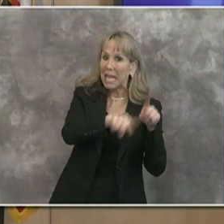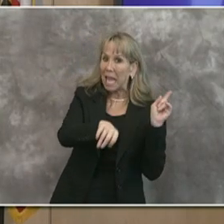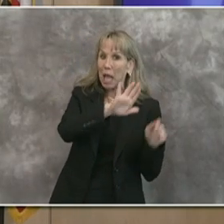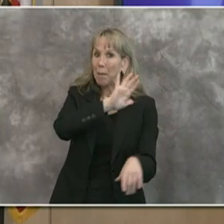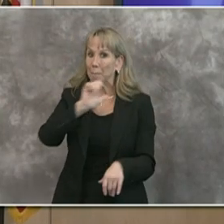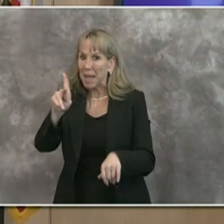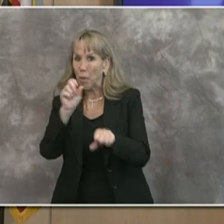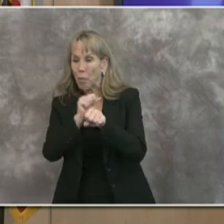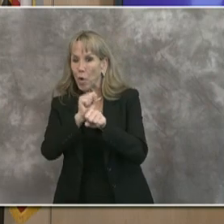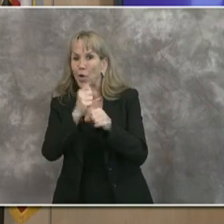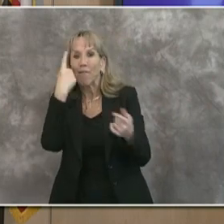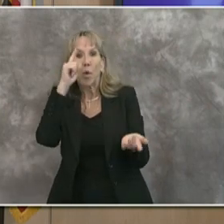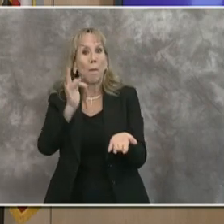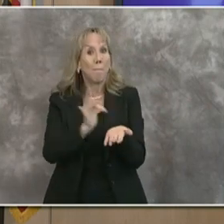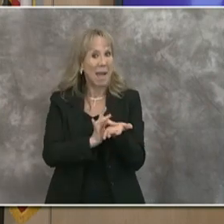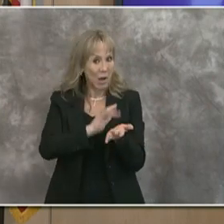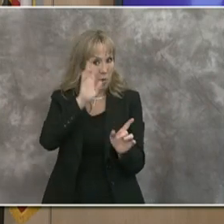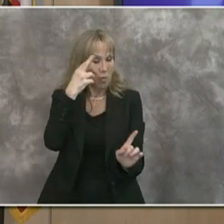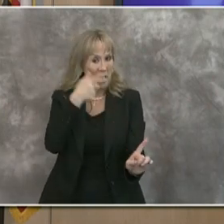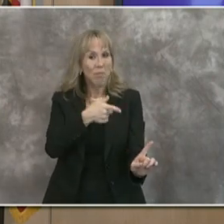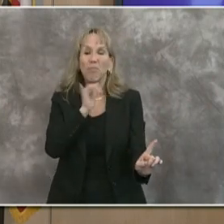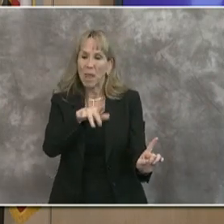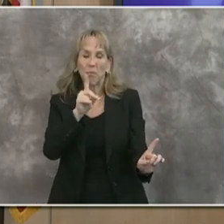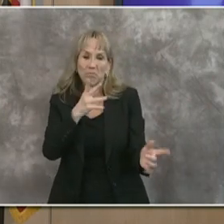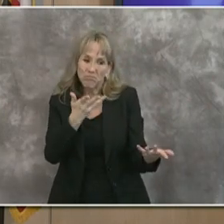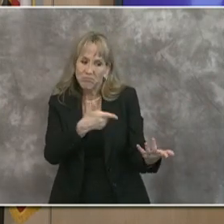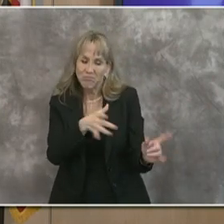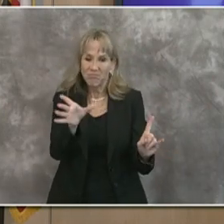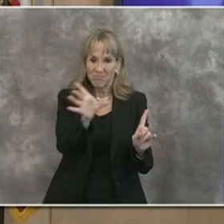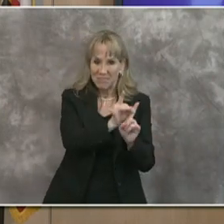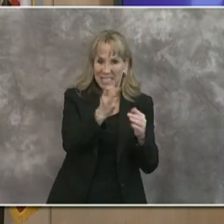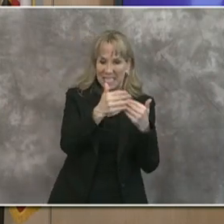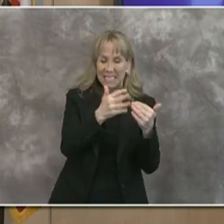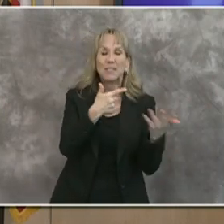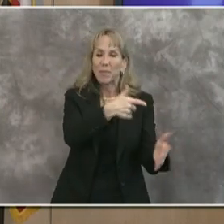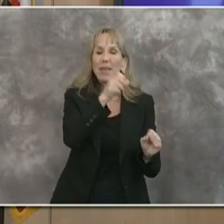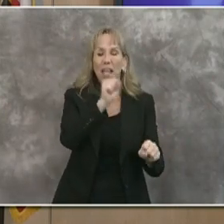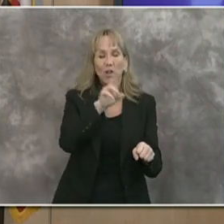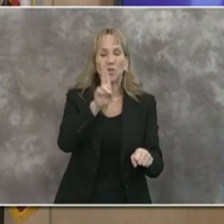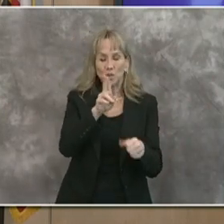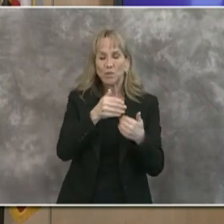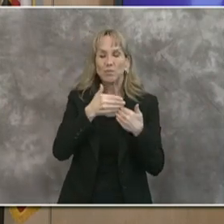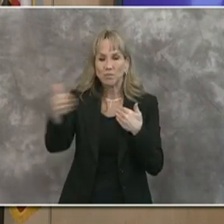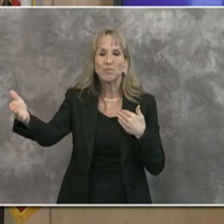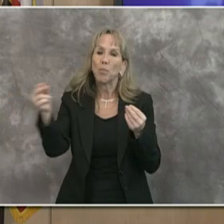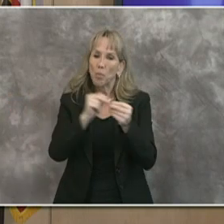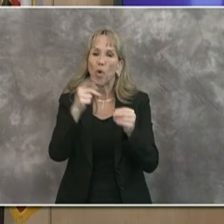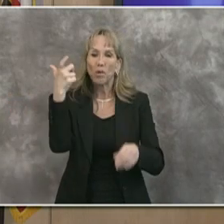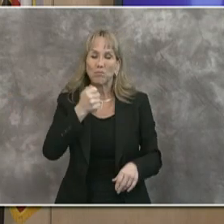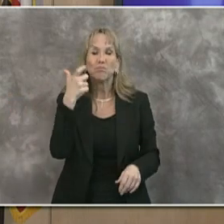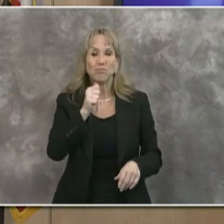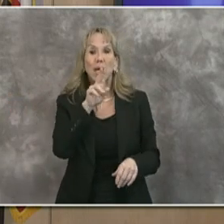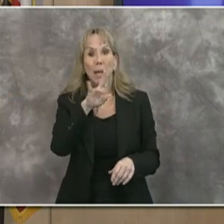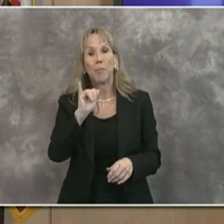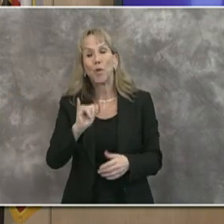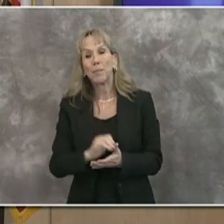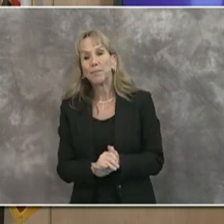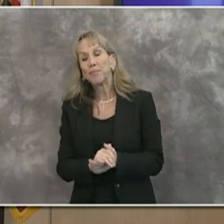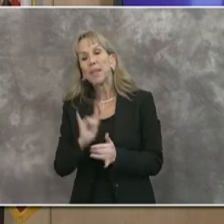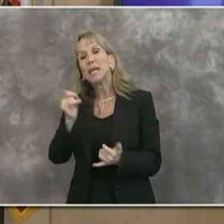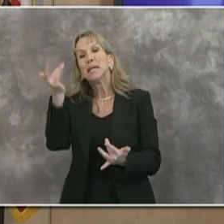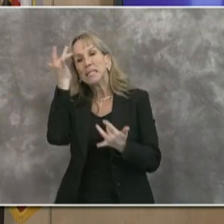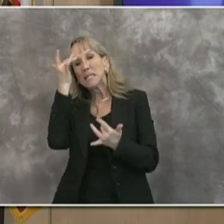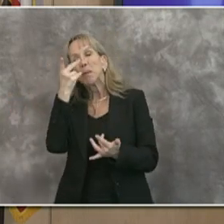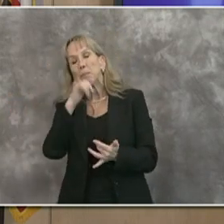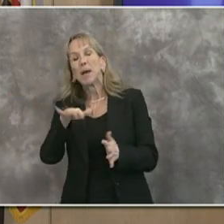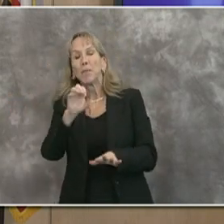work for a medical reason. And so that would be another potential option that they could utilize, along with expanded efforts around the state around sick pay and other